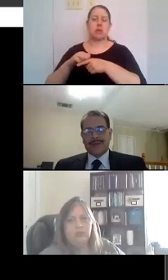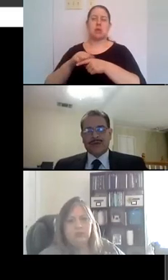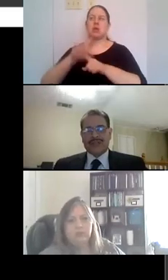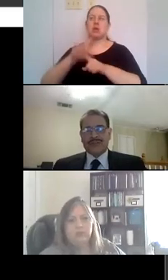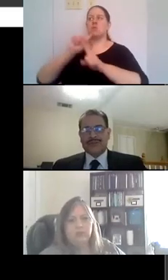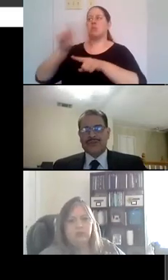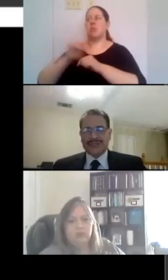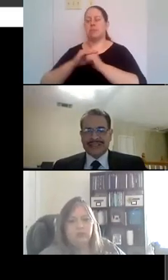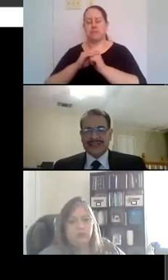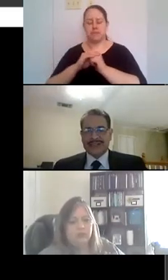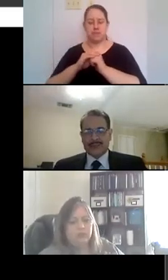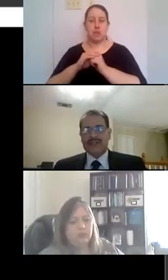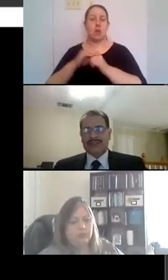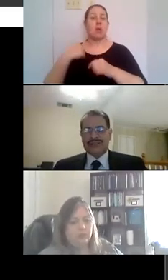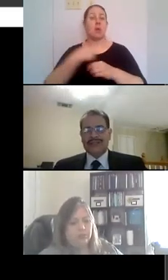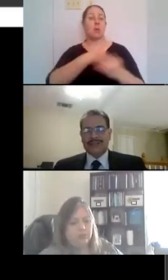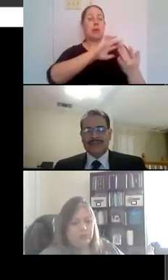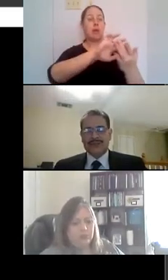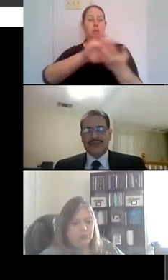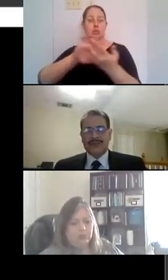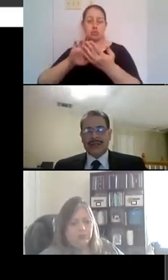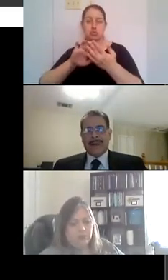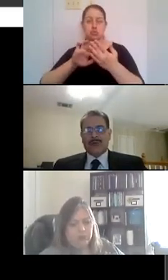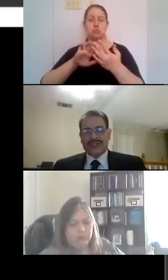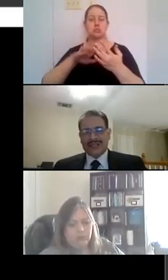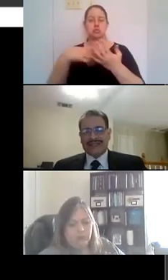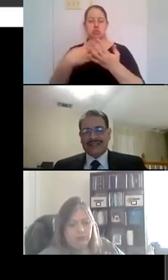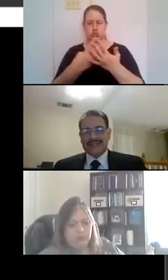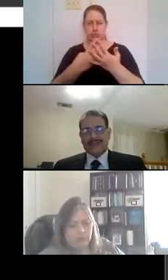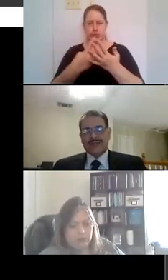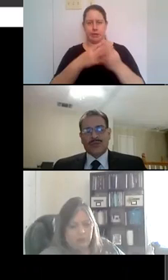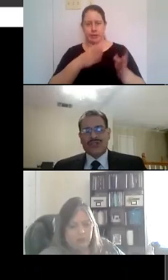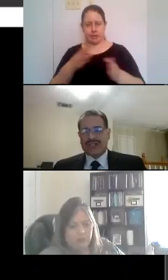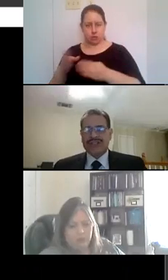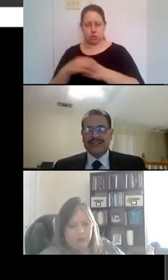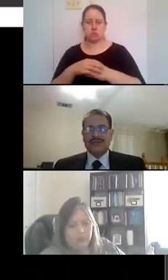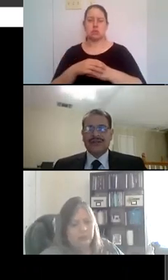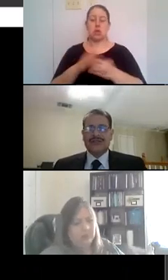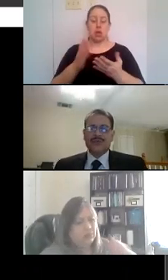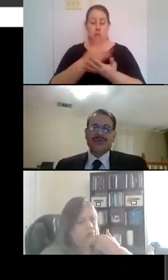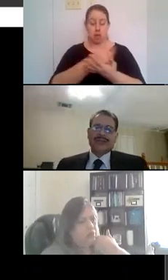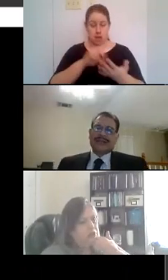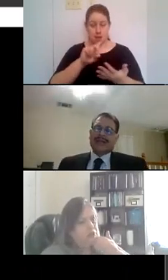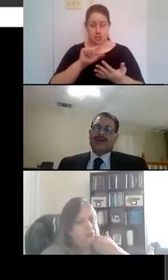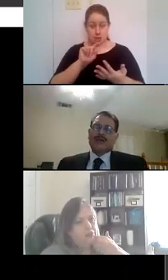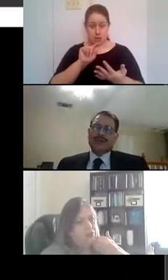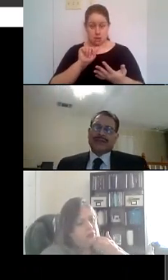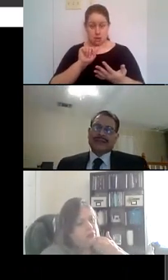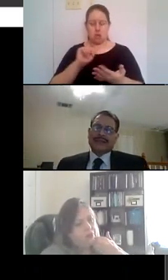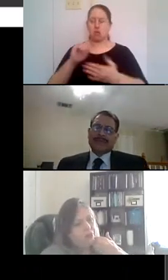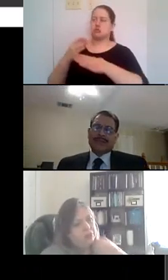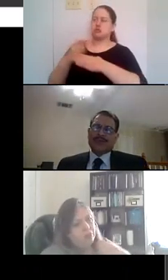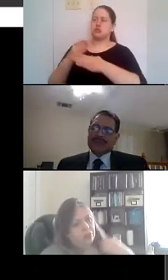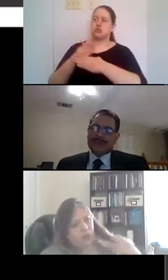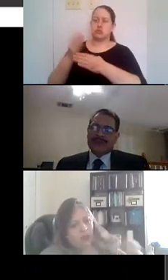We do pre-screening of the individuals. We collect data, we share the information with